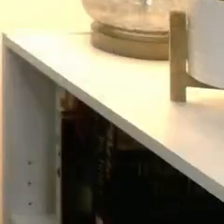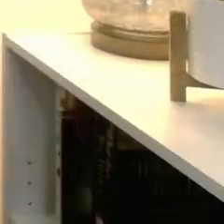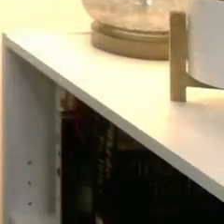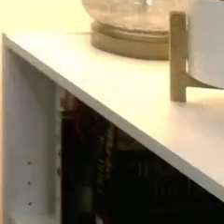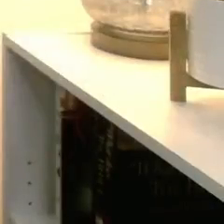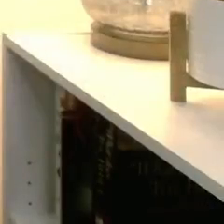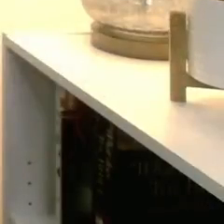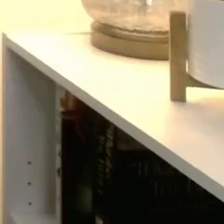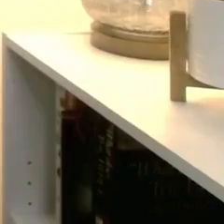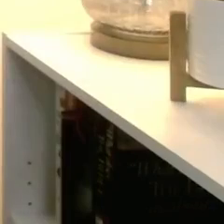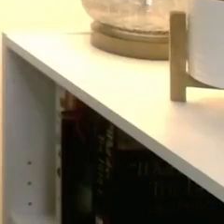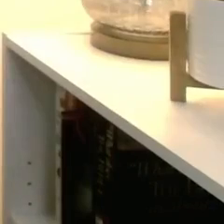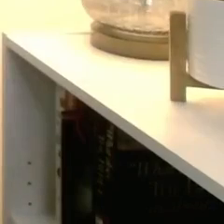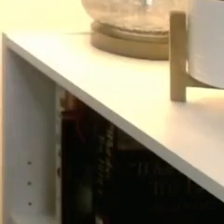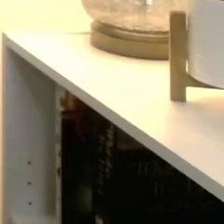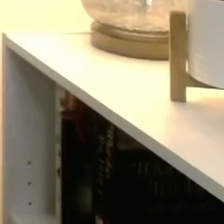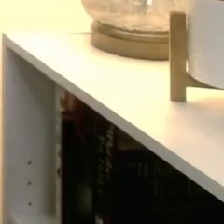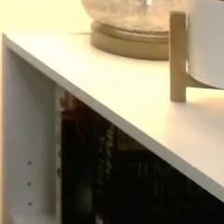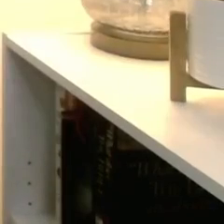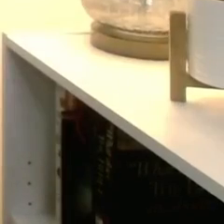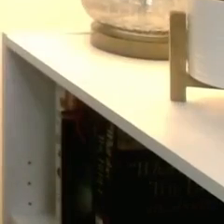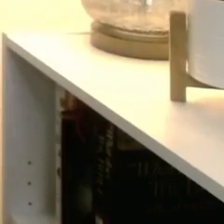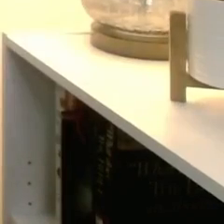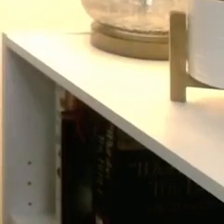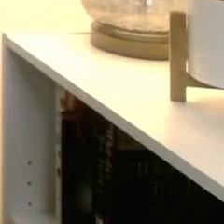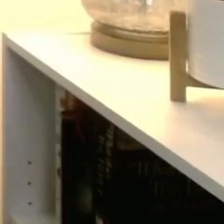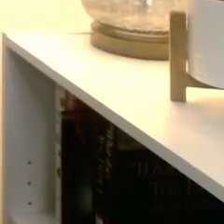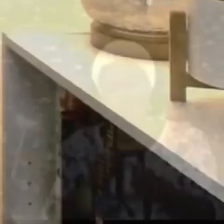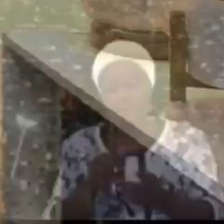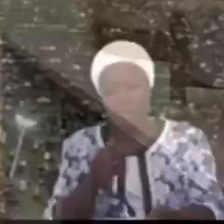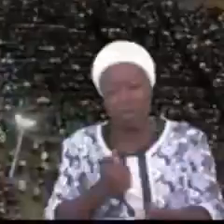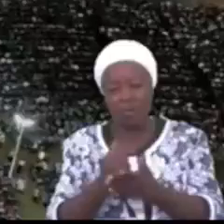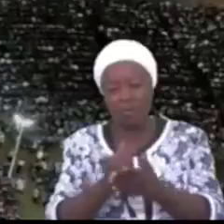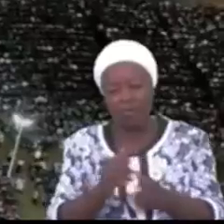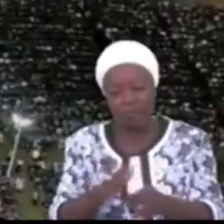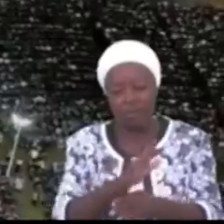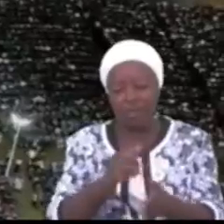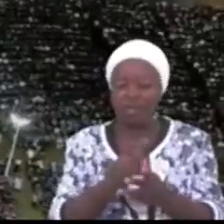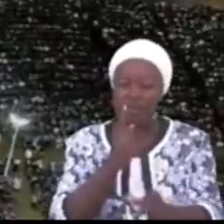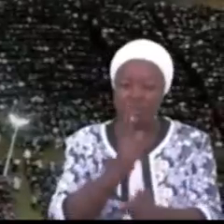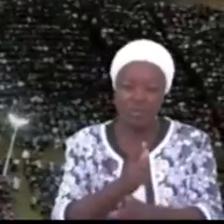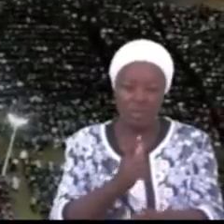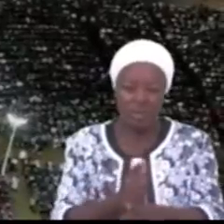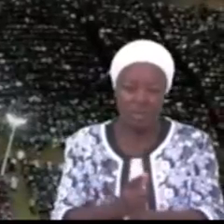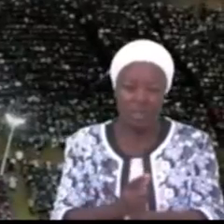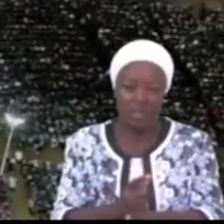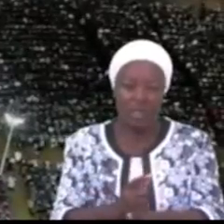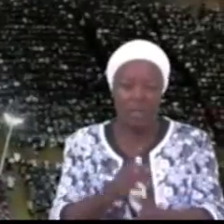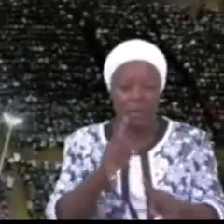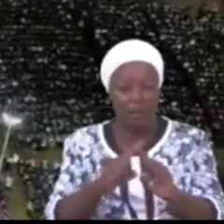Life, the Lord will tonight, if you pray, commit yourself.